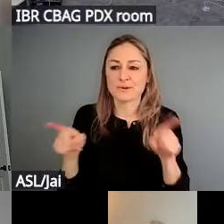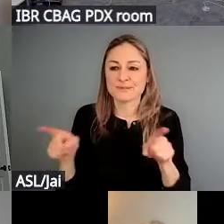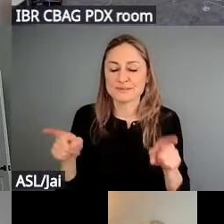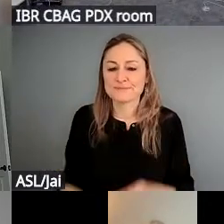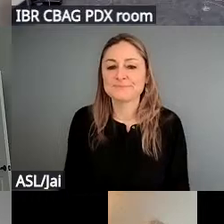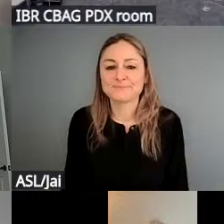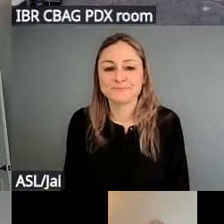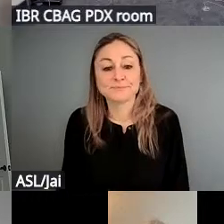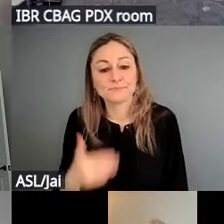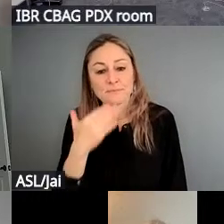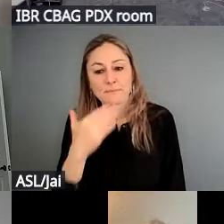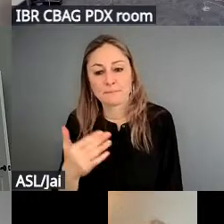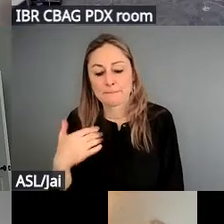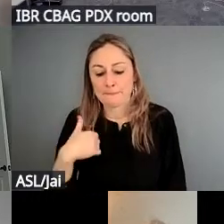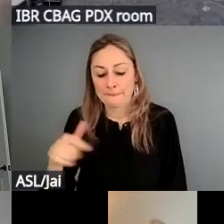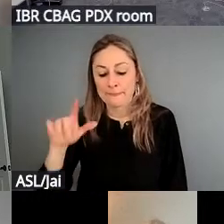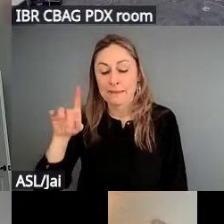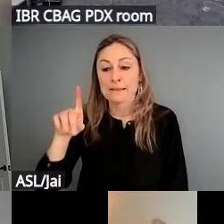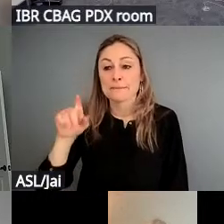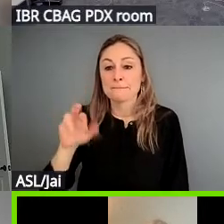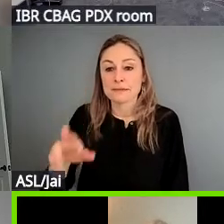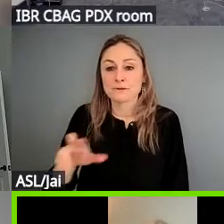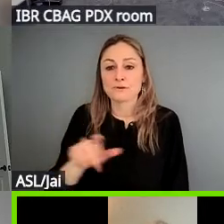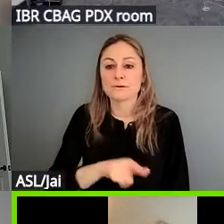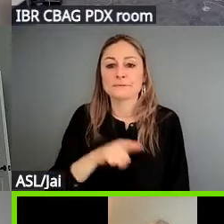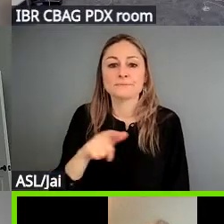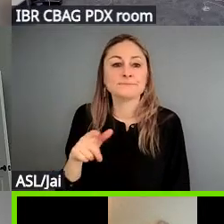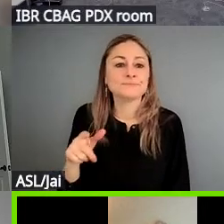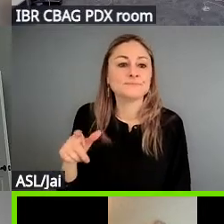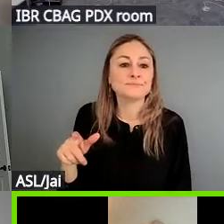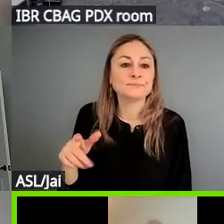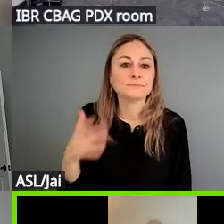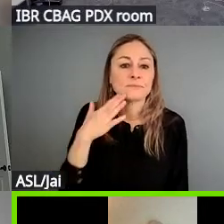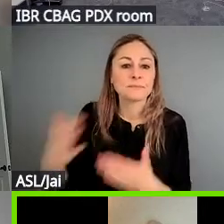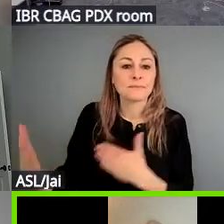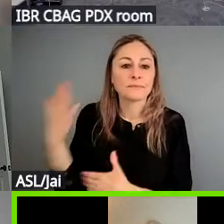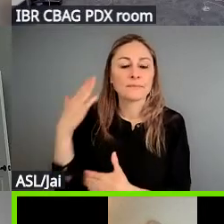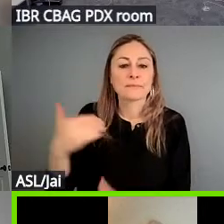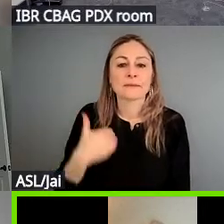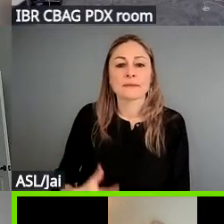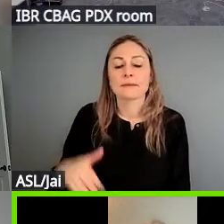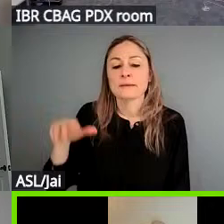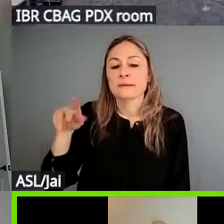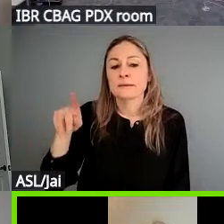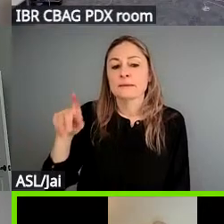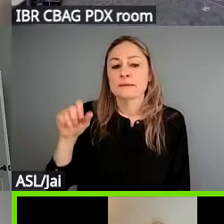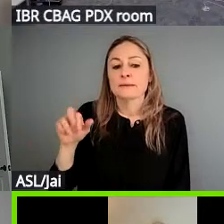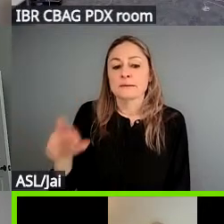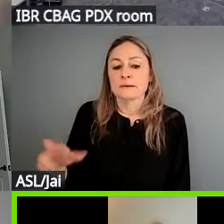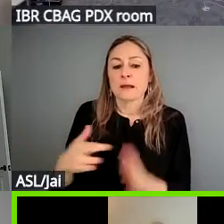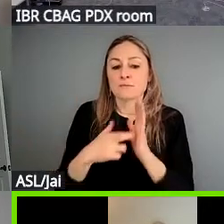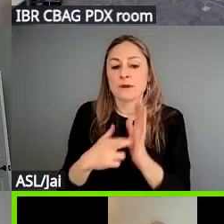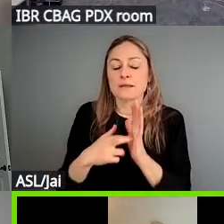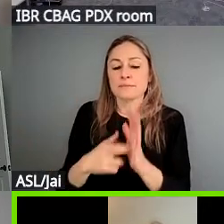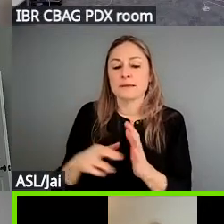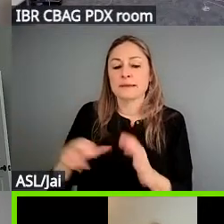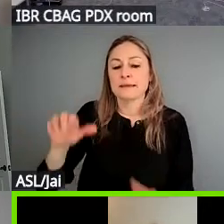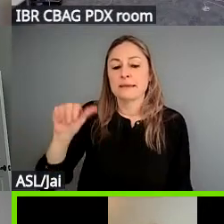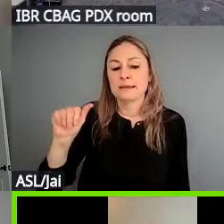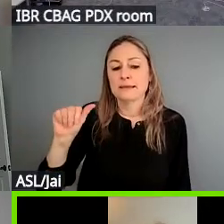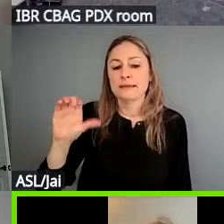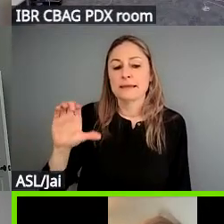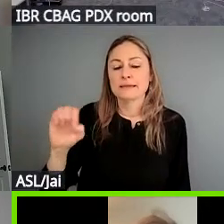Ryan. We'll go to Peter and then Farley. Good morning. I'm Peter Fells. I'm representing ACE, which is the Alliance